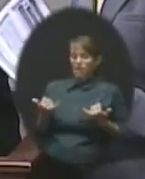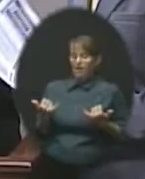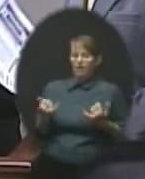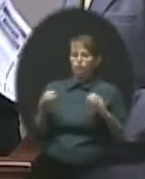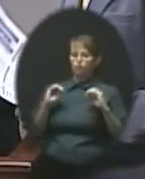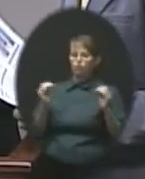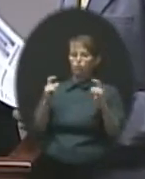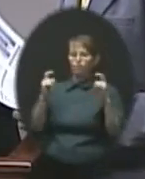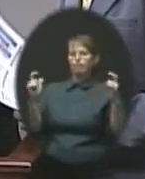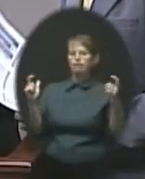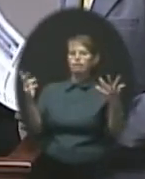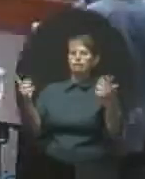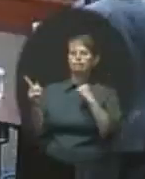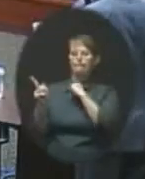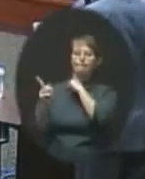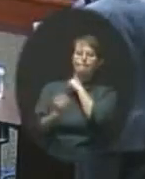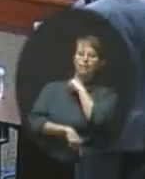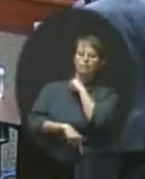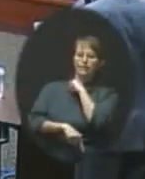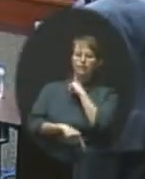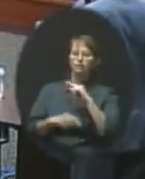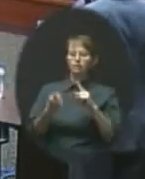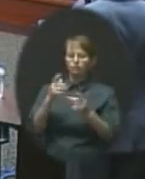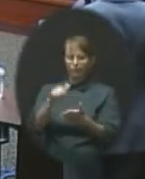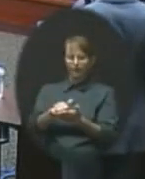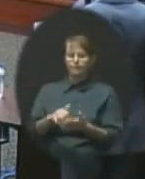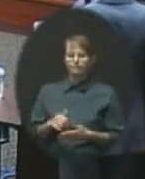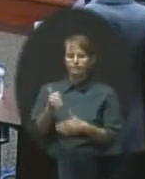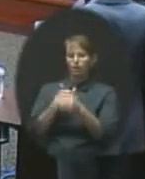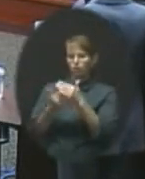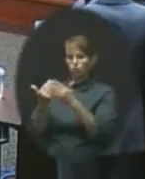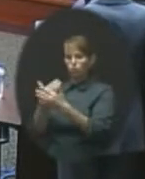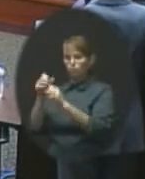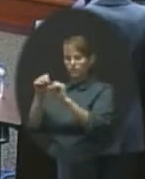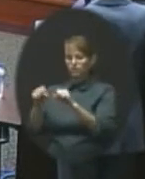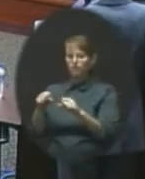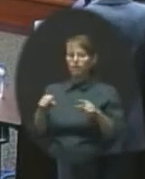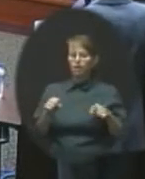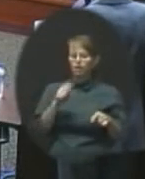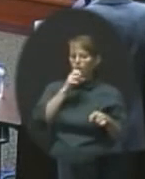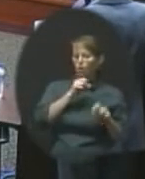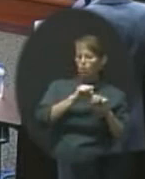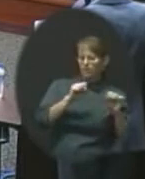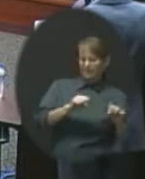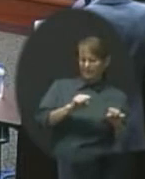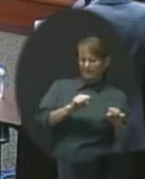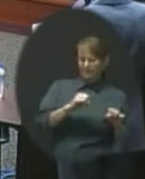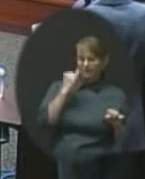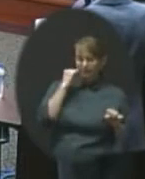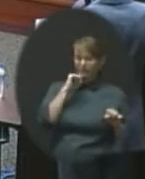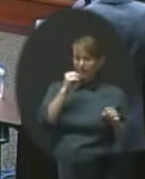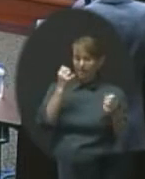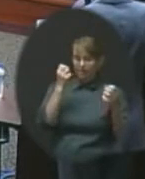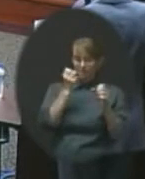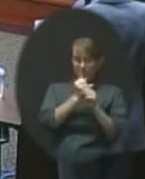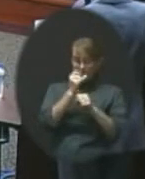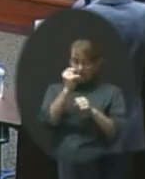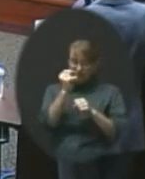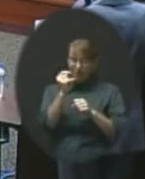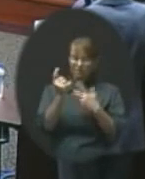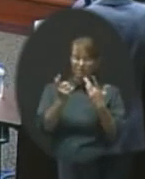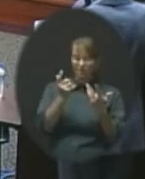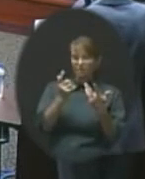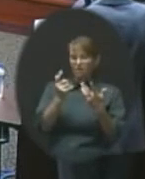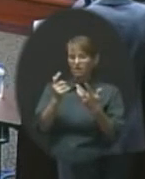the big picture for the state. Under the old system, if you didn't make it, eventually didn't the state bring resources in to help you? In the